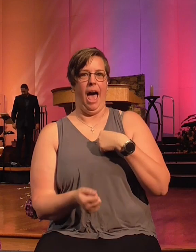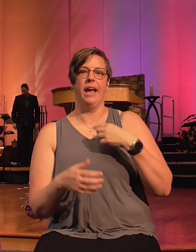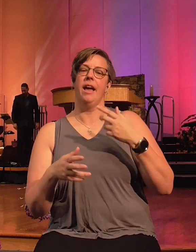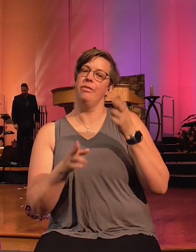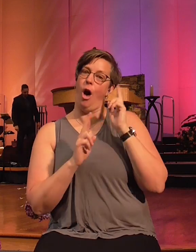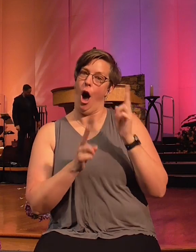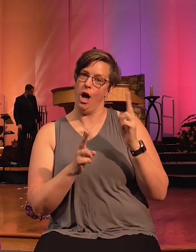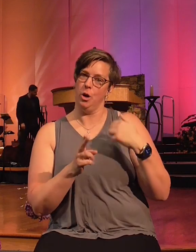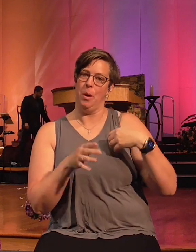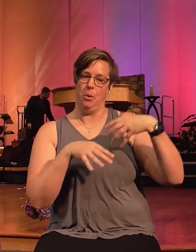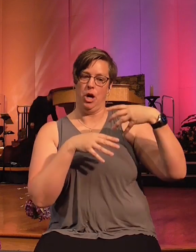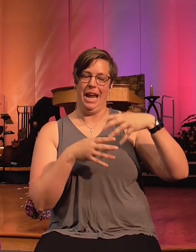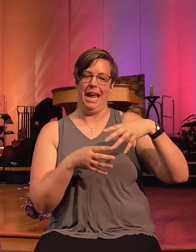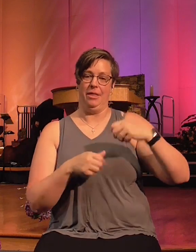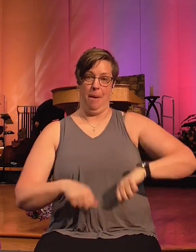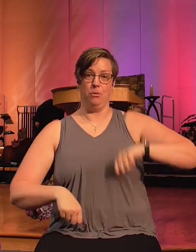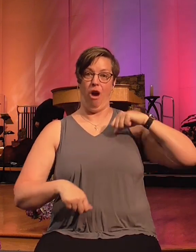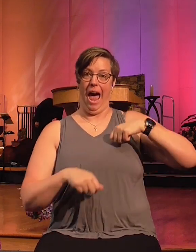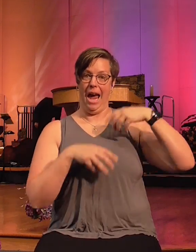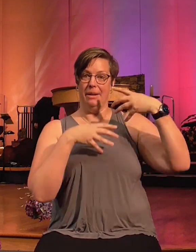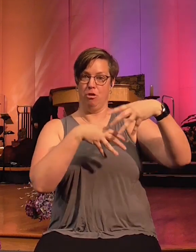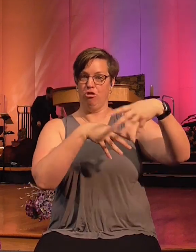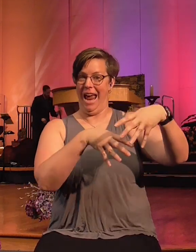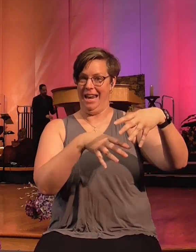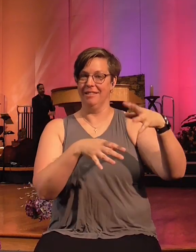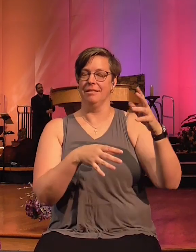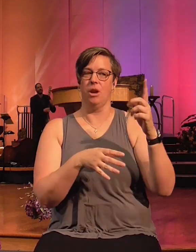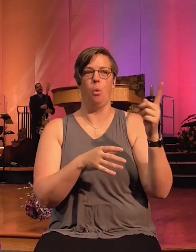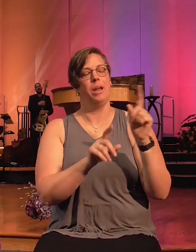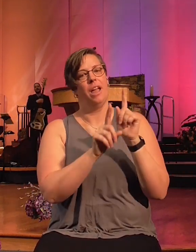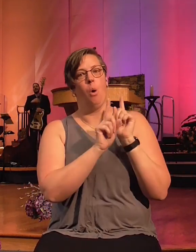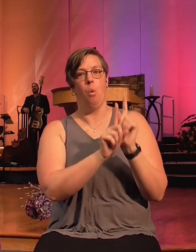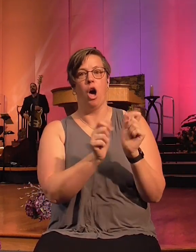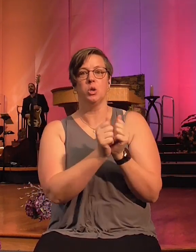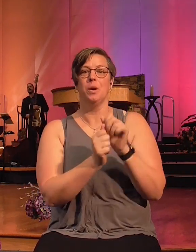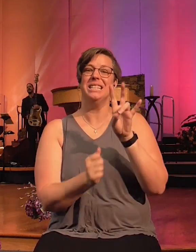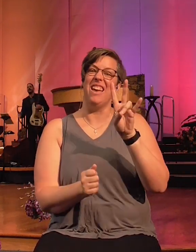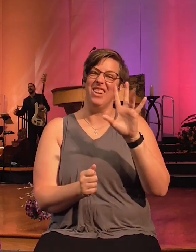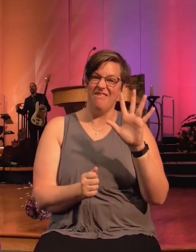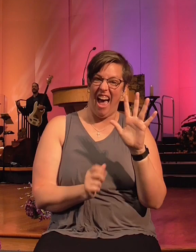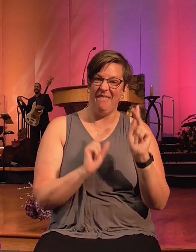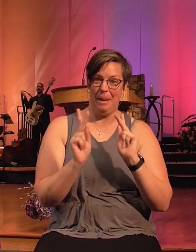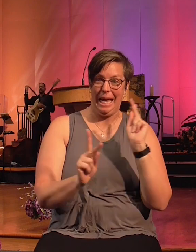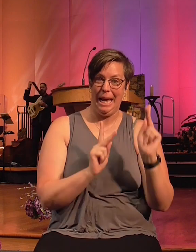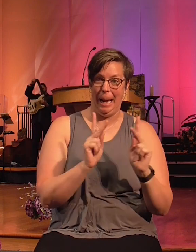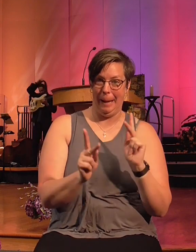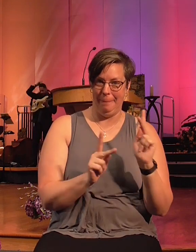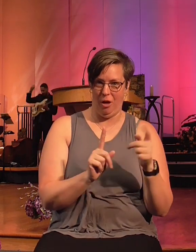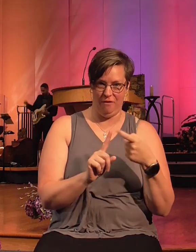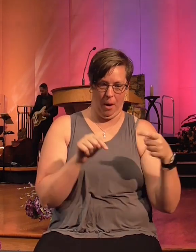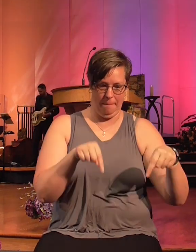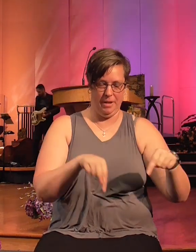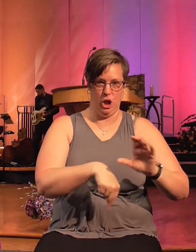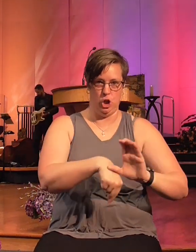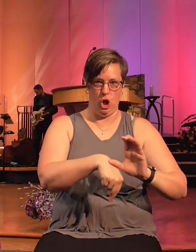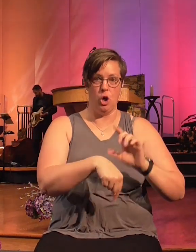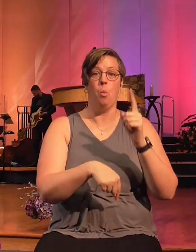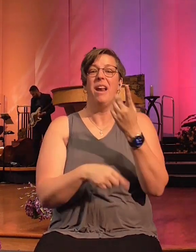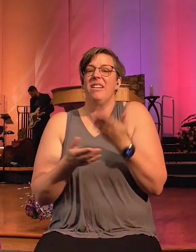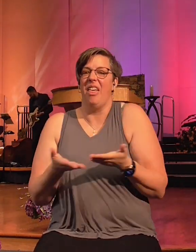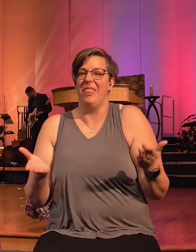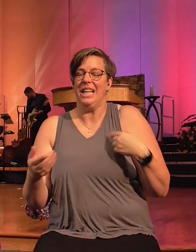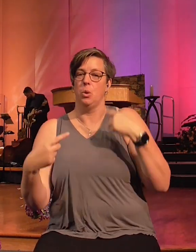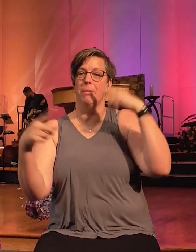a couple Sundays ago, and we got to walk with 75 Mile Highers. And one of the things that we